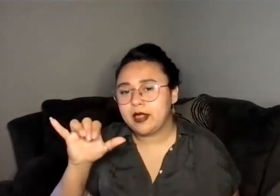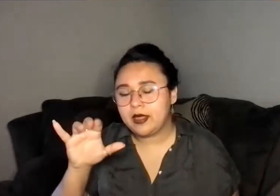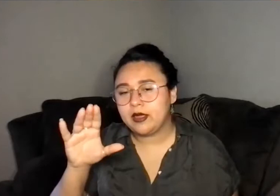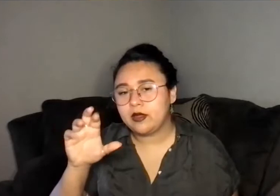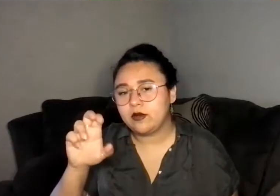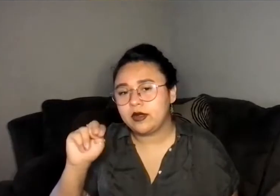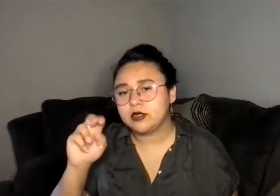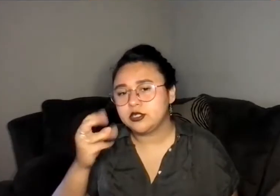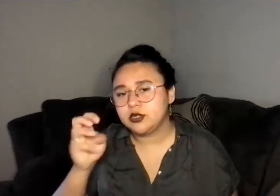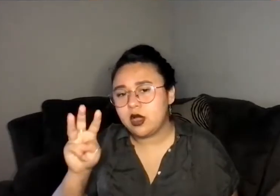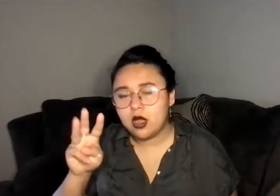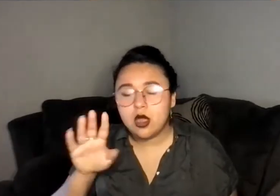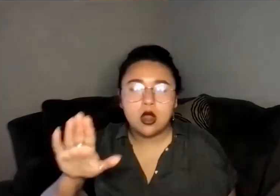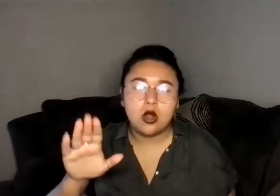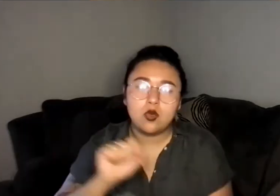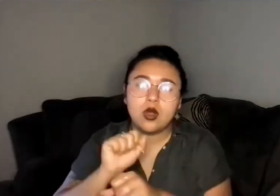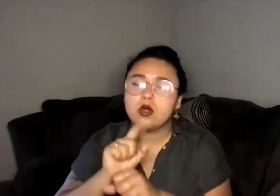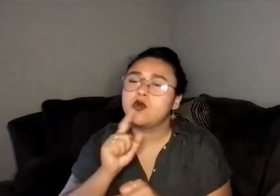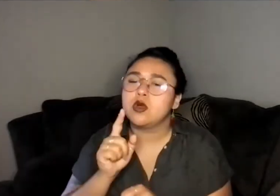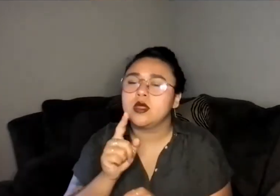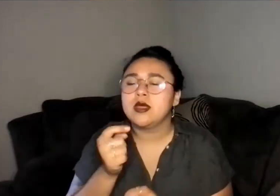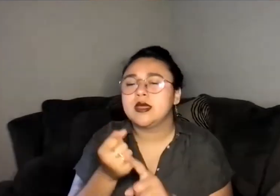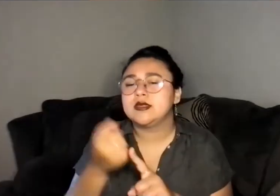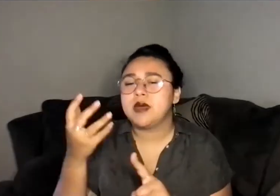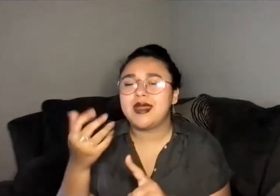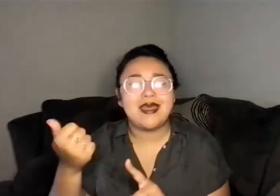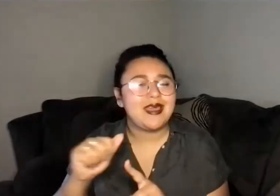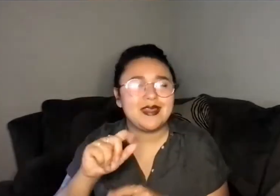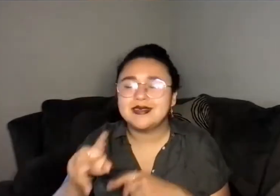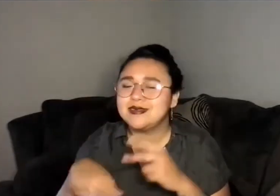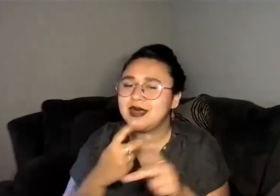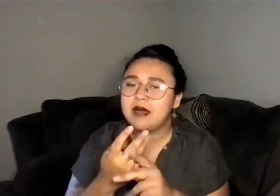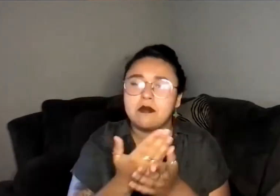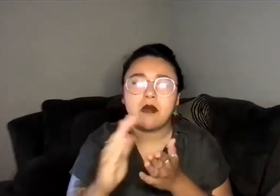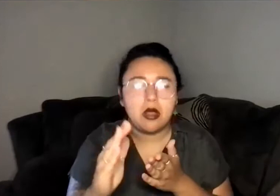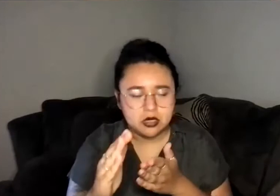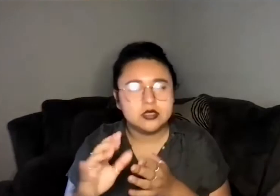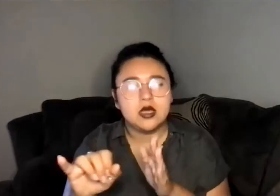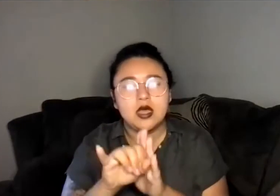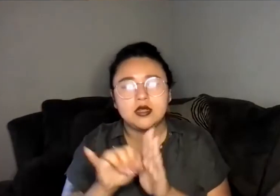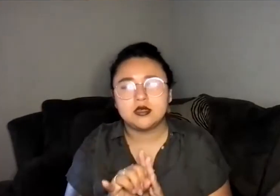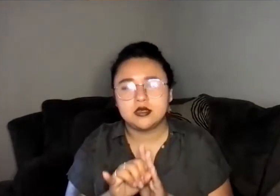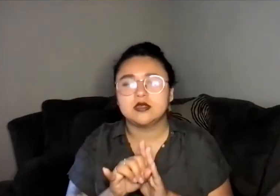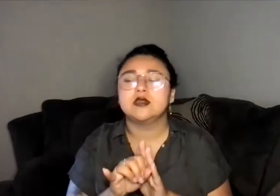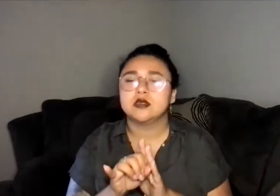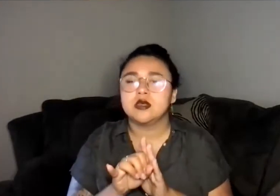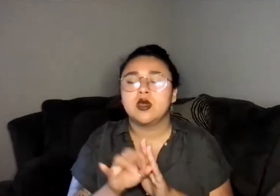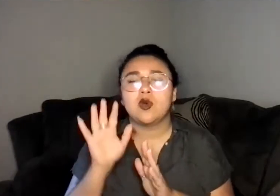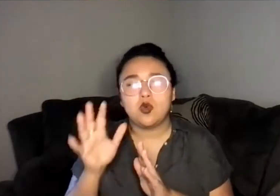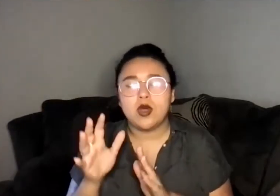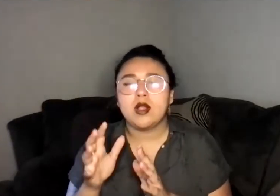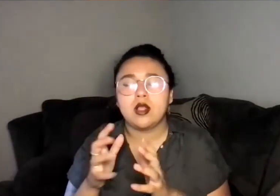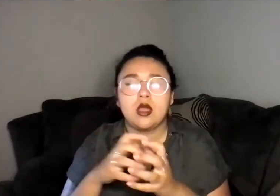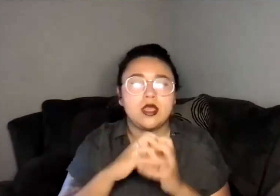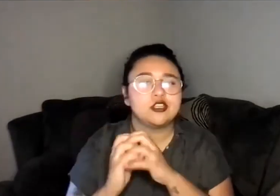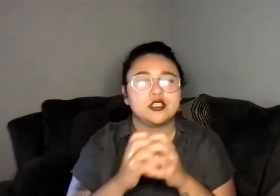this understanding of the way that any kind of marginalized identities interact with each other to make discrimination worse. But thank you for grounding us